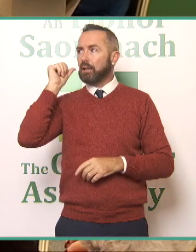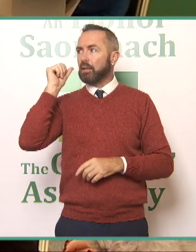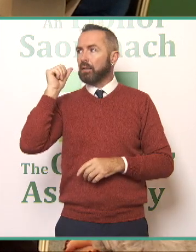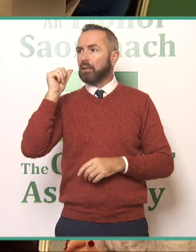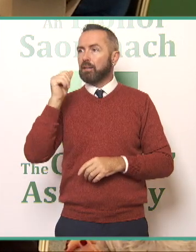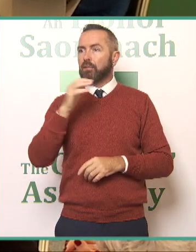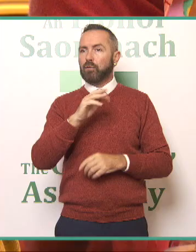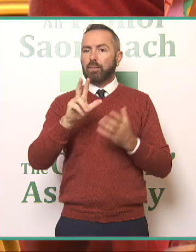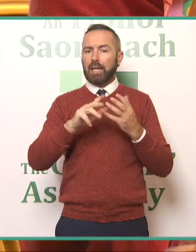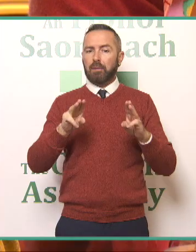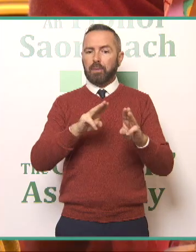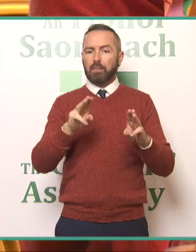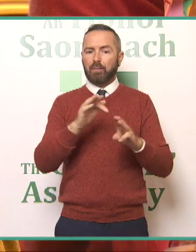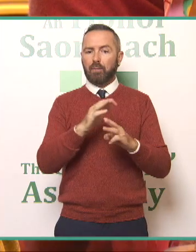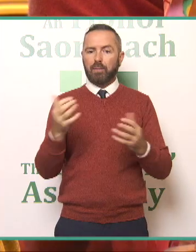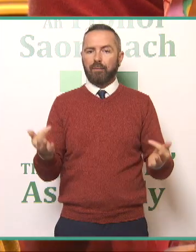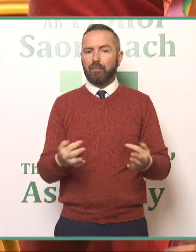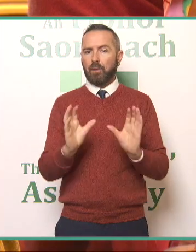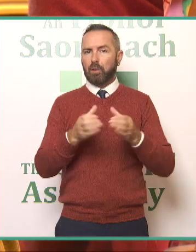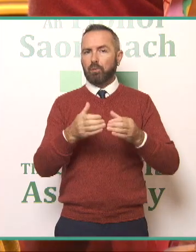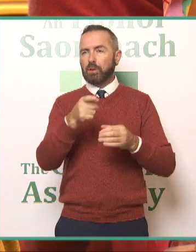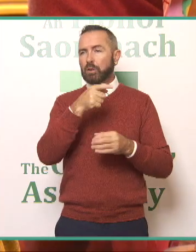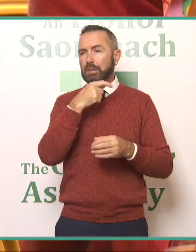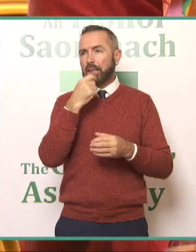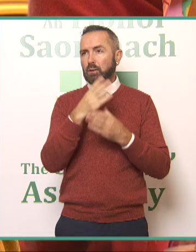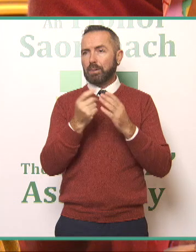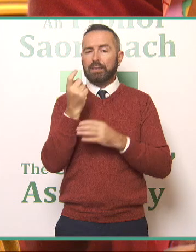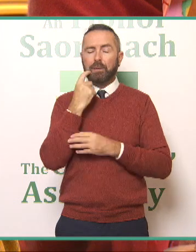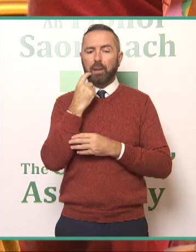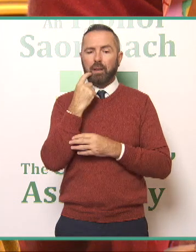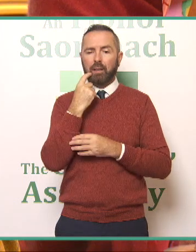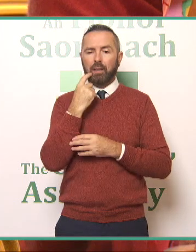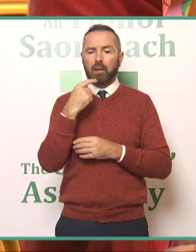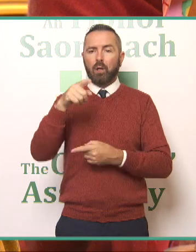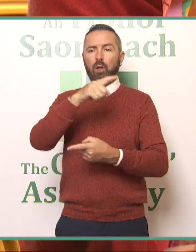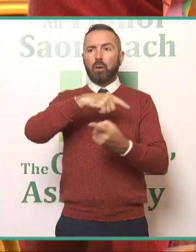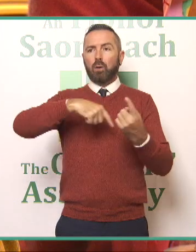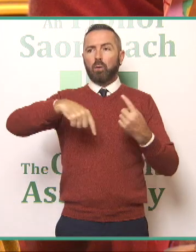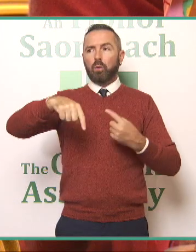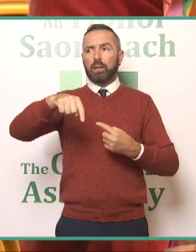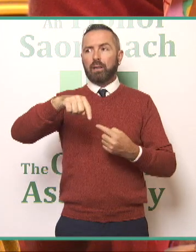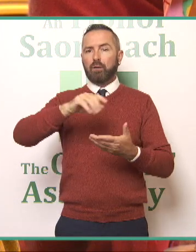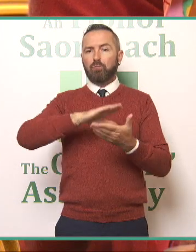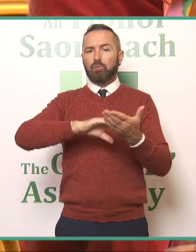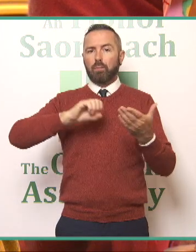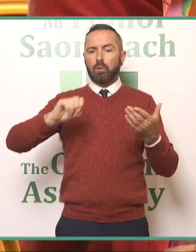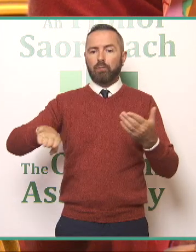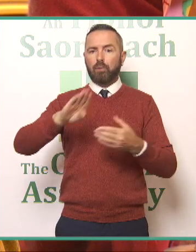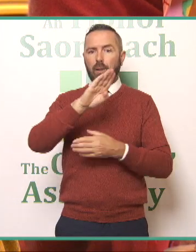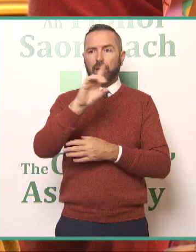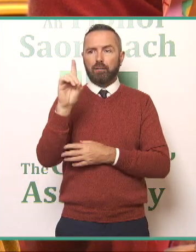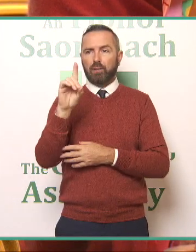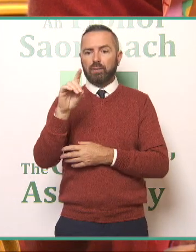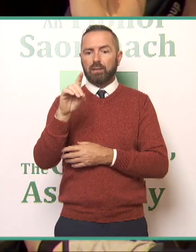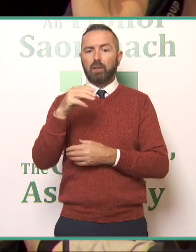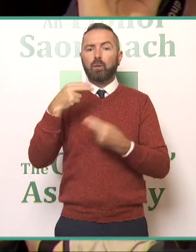farming groups, Aidan McGlone, and she said something very simple. We removed biodiversity, we being farmers, because of income and